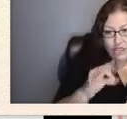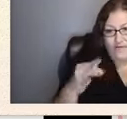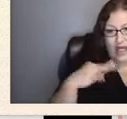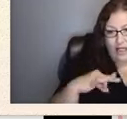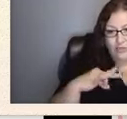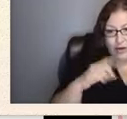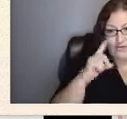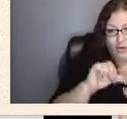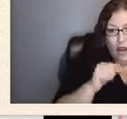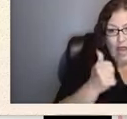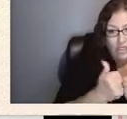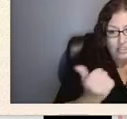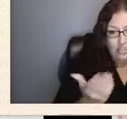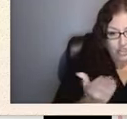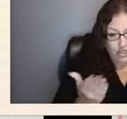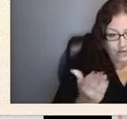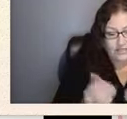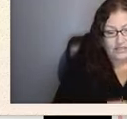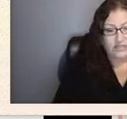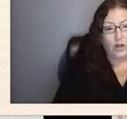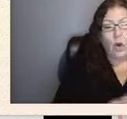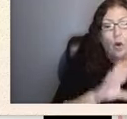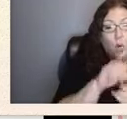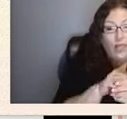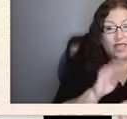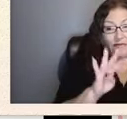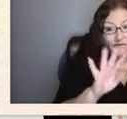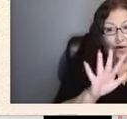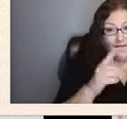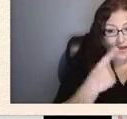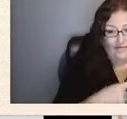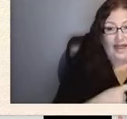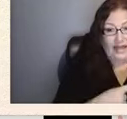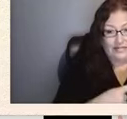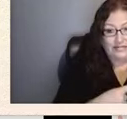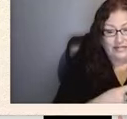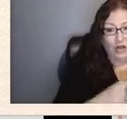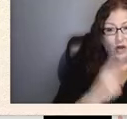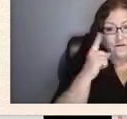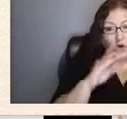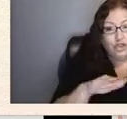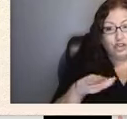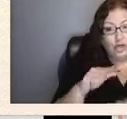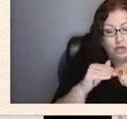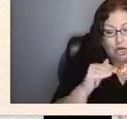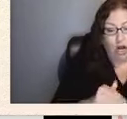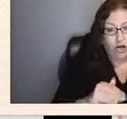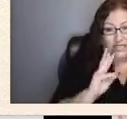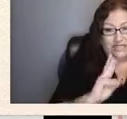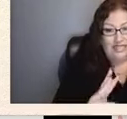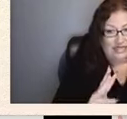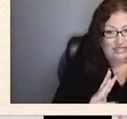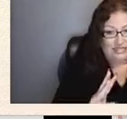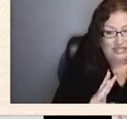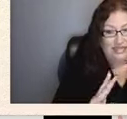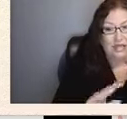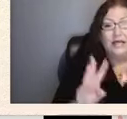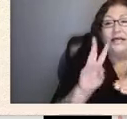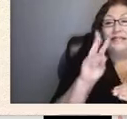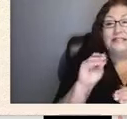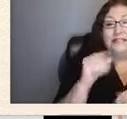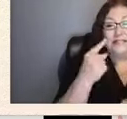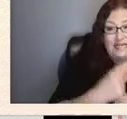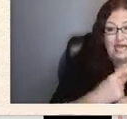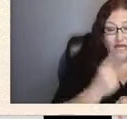agency services within 45 days for children under the age of 6, 60 days